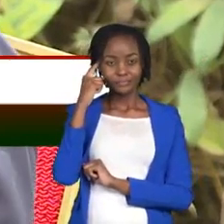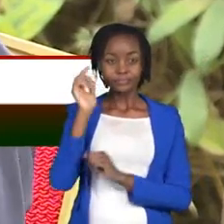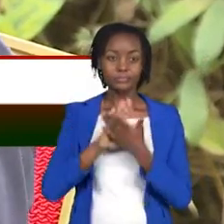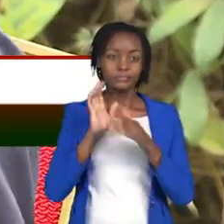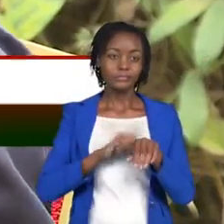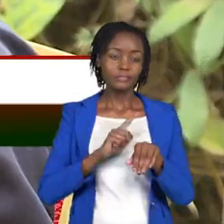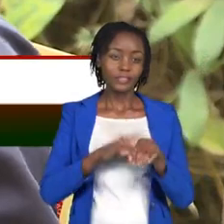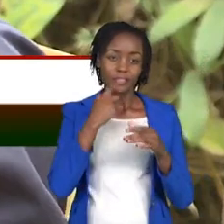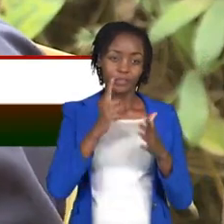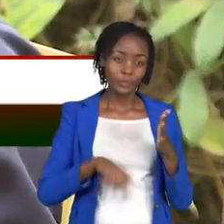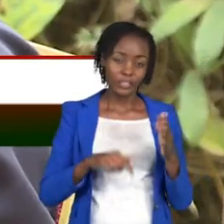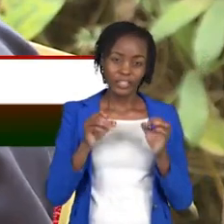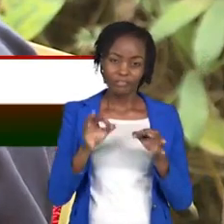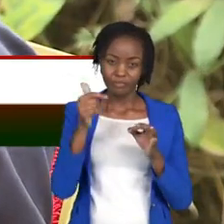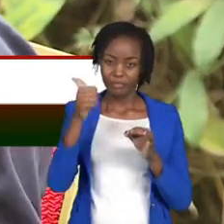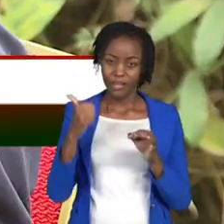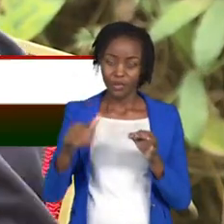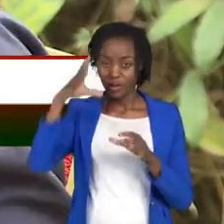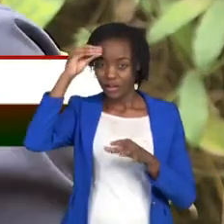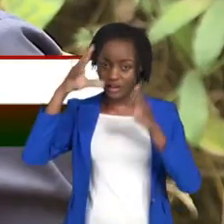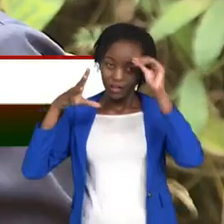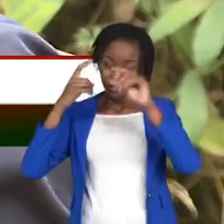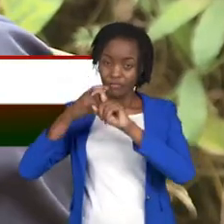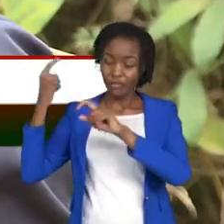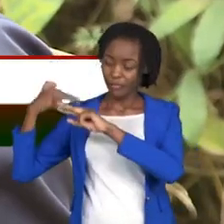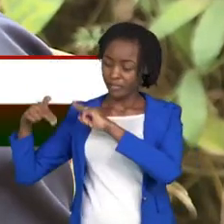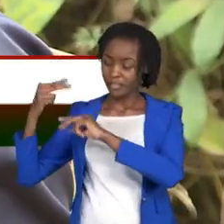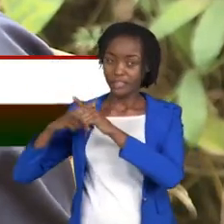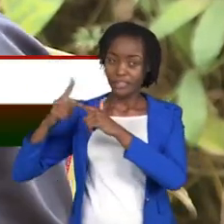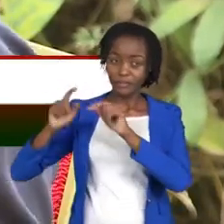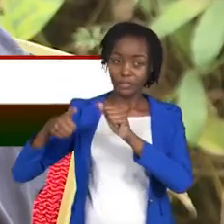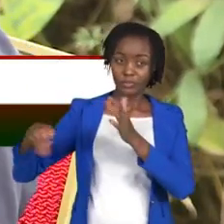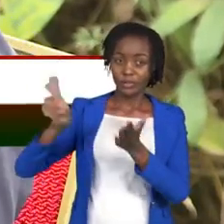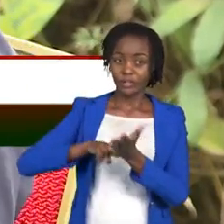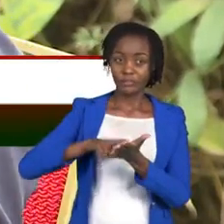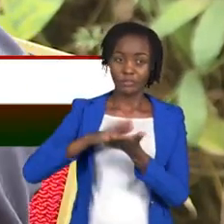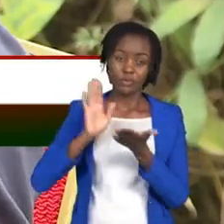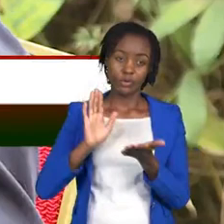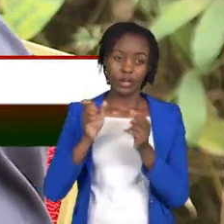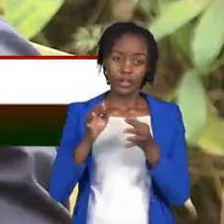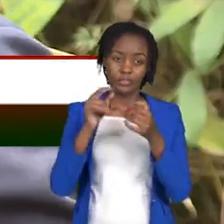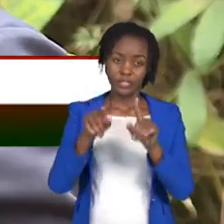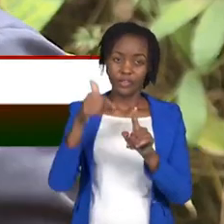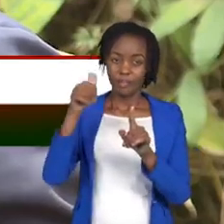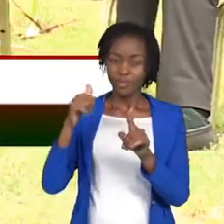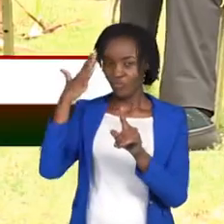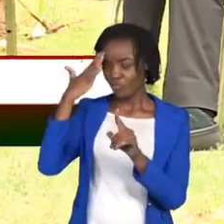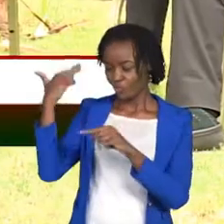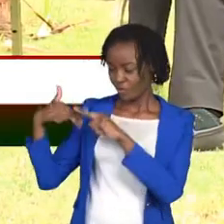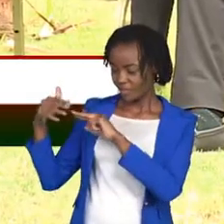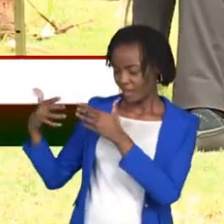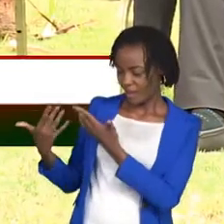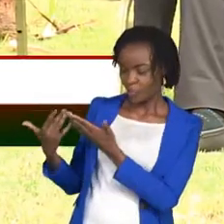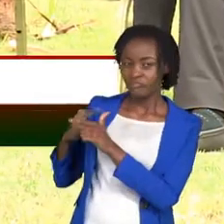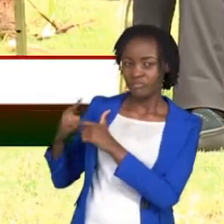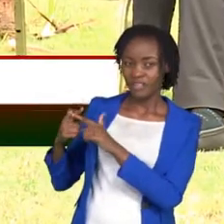those who don't learn from history are doomed to repeat it. Yeah. Okay? Yeah. So if you don't know where you're from, then it's